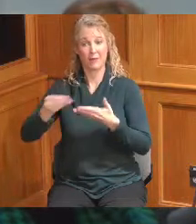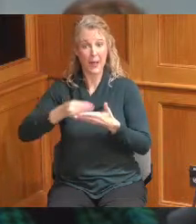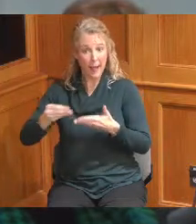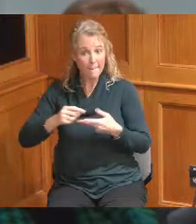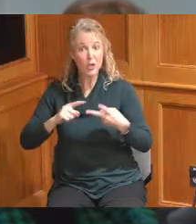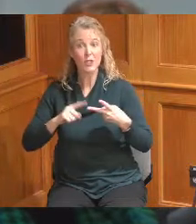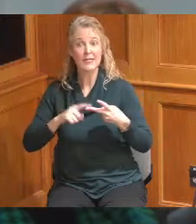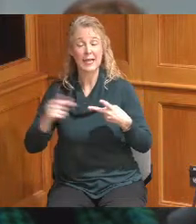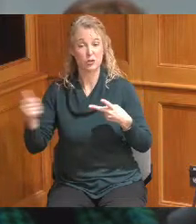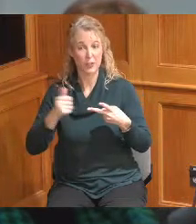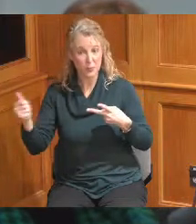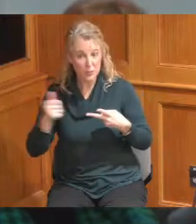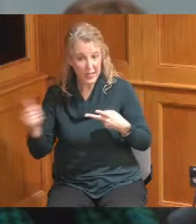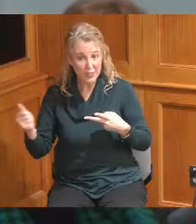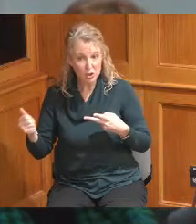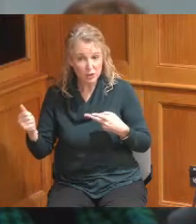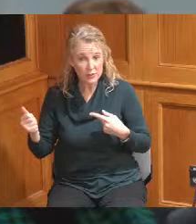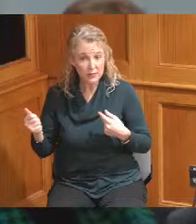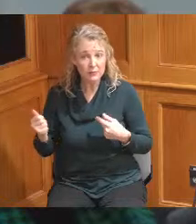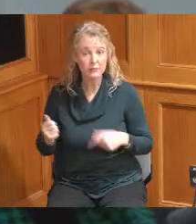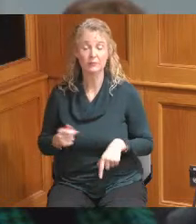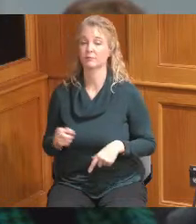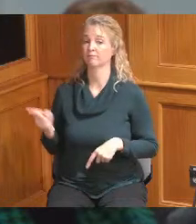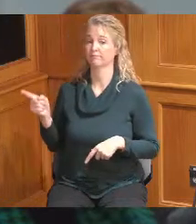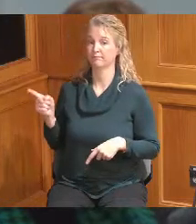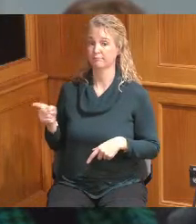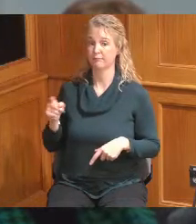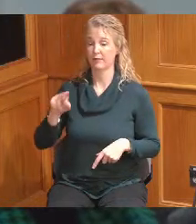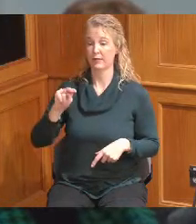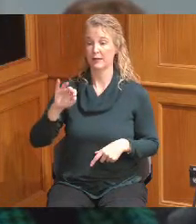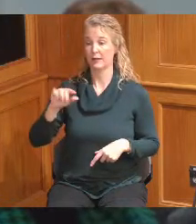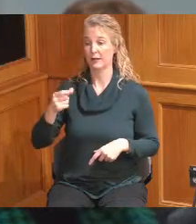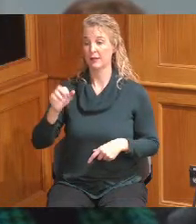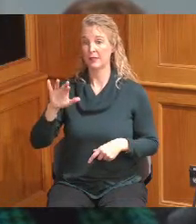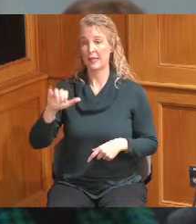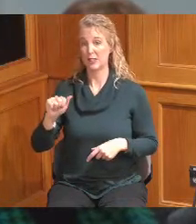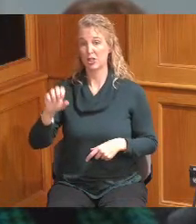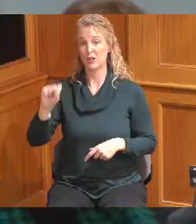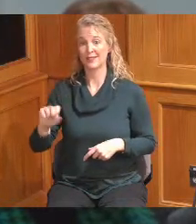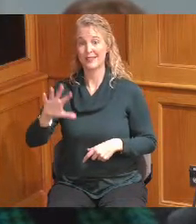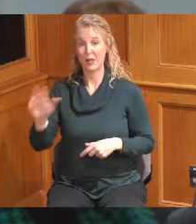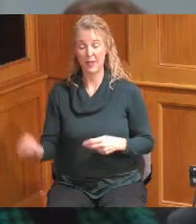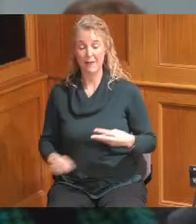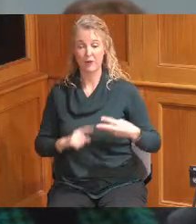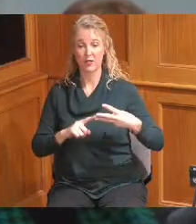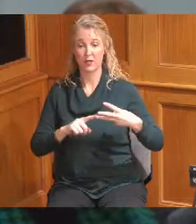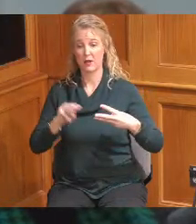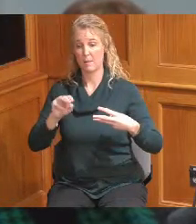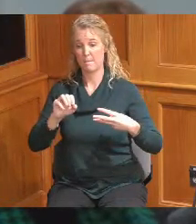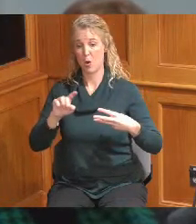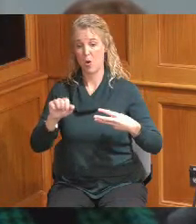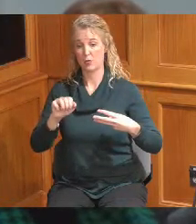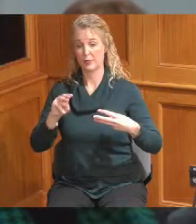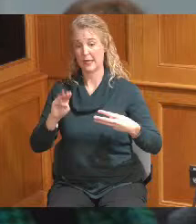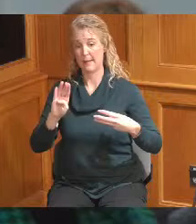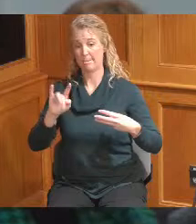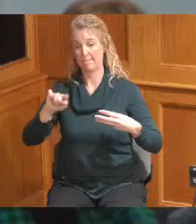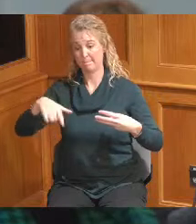Transportation secretaries to Ghana, Nigeria, South Africa, and Mozambique. Now,